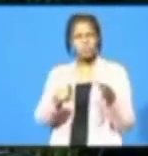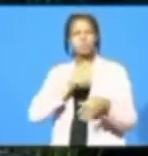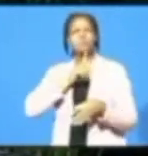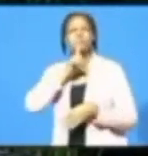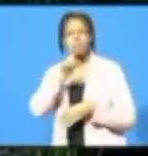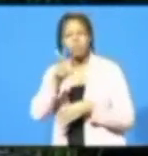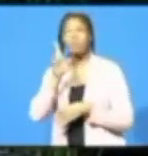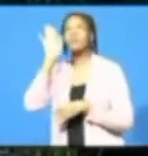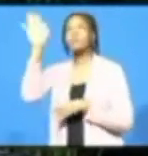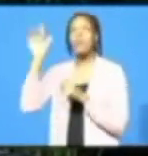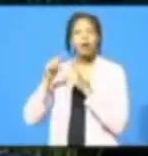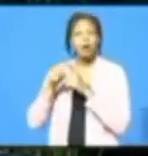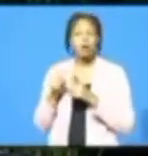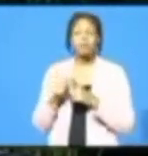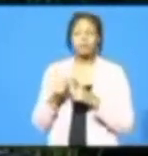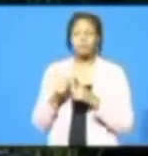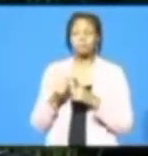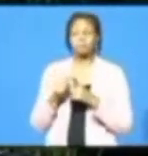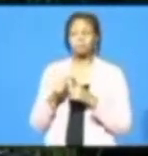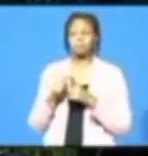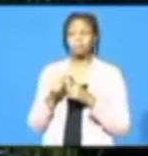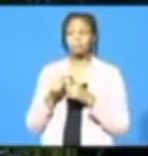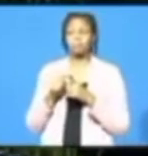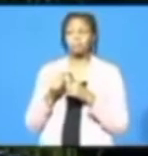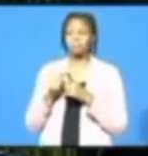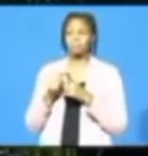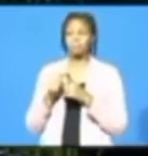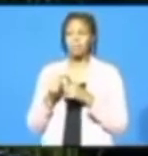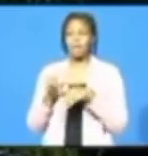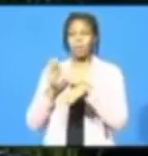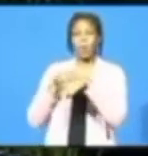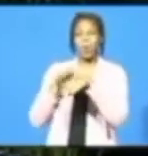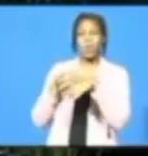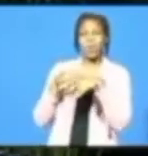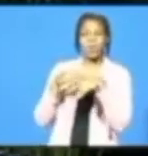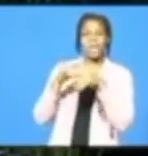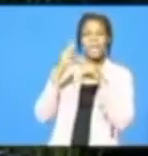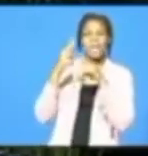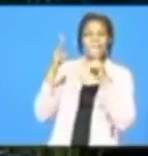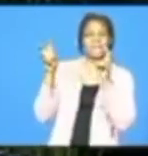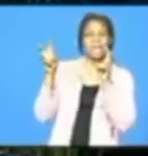your word and call it